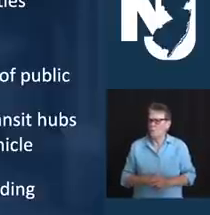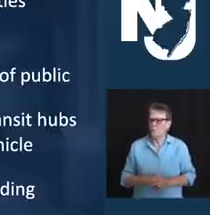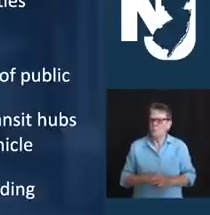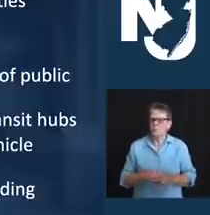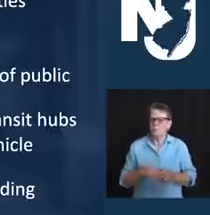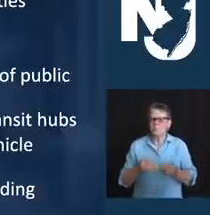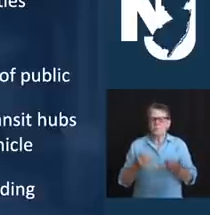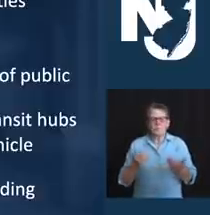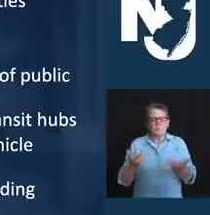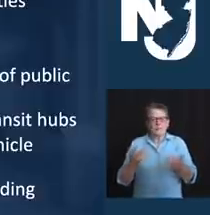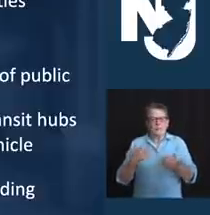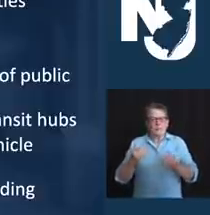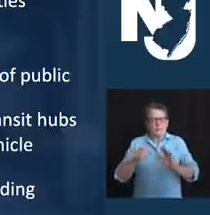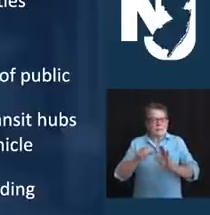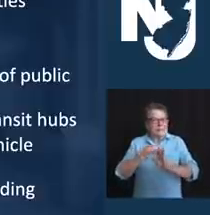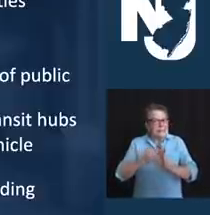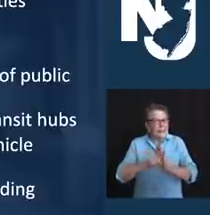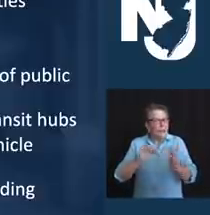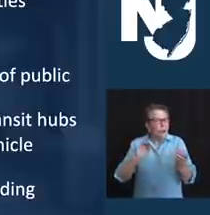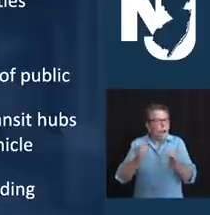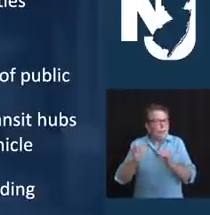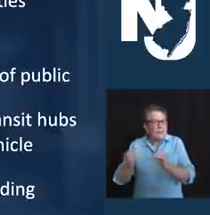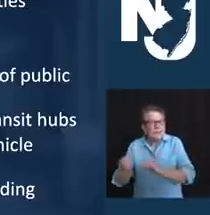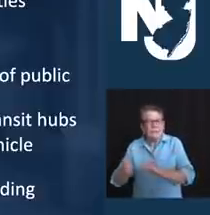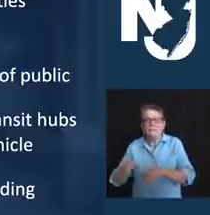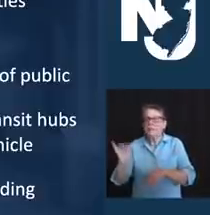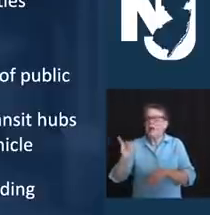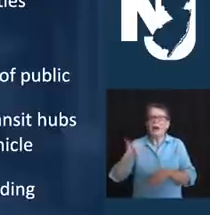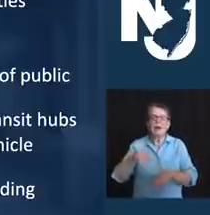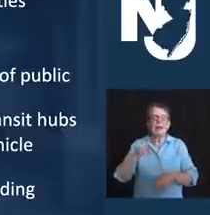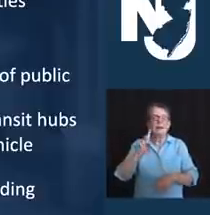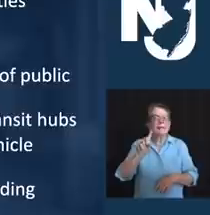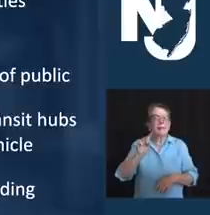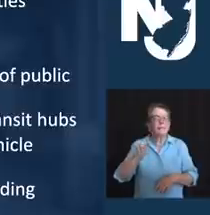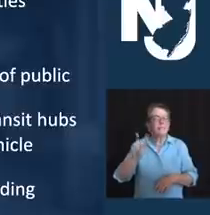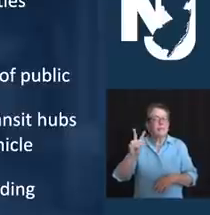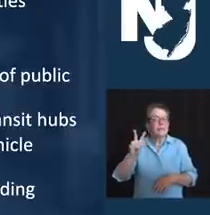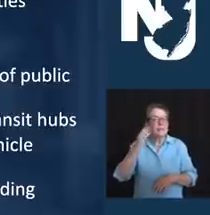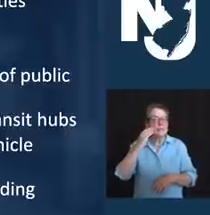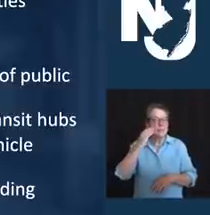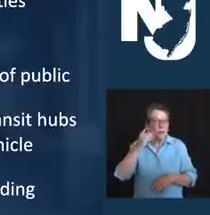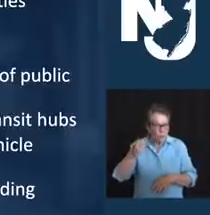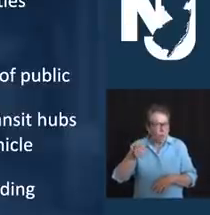offices, such as when you're visiting the Motor Vehicle Commission agency.